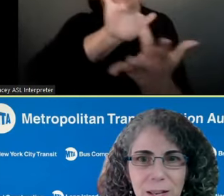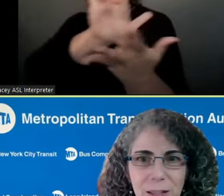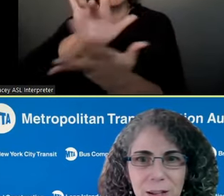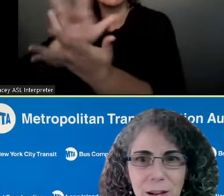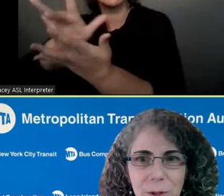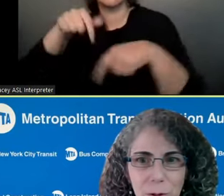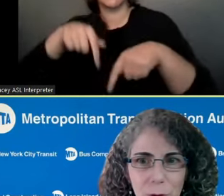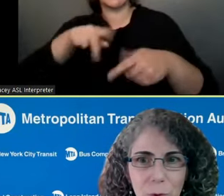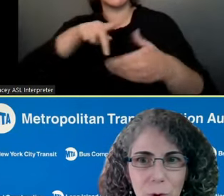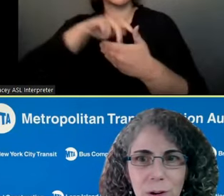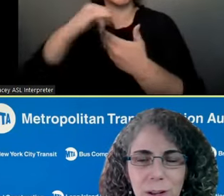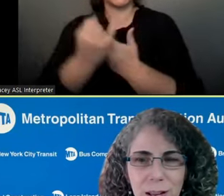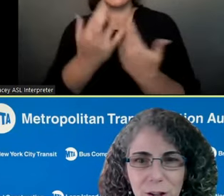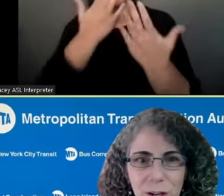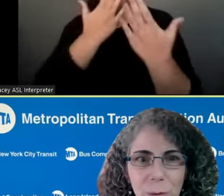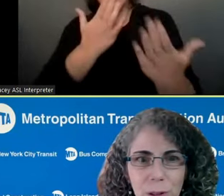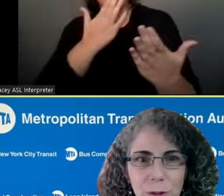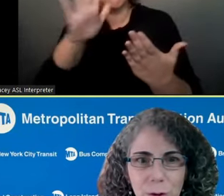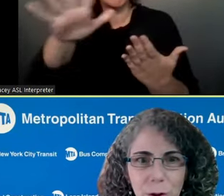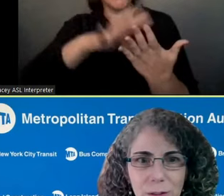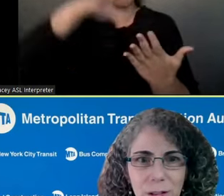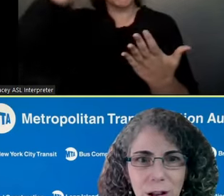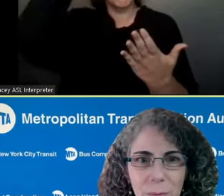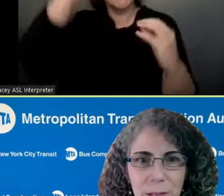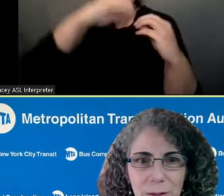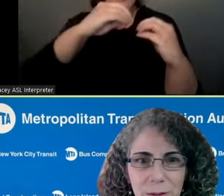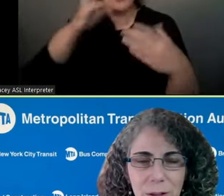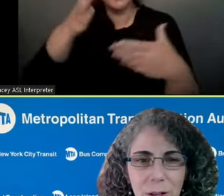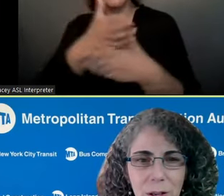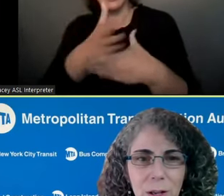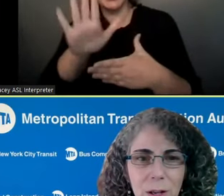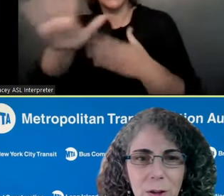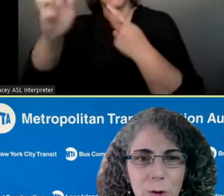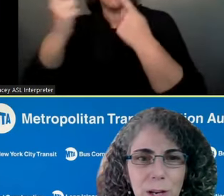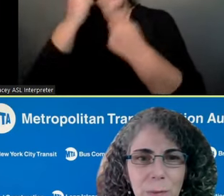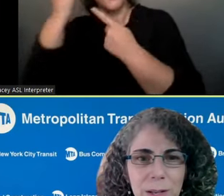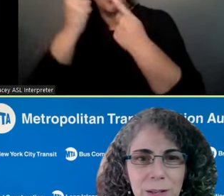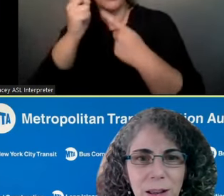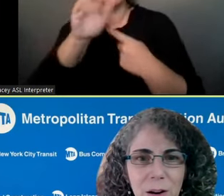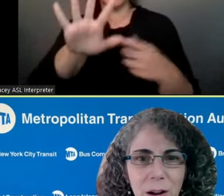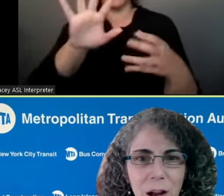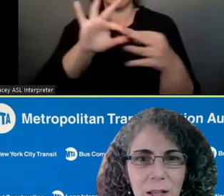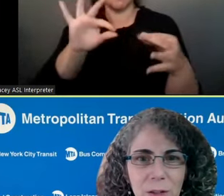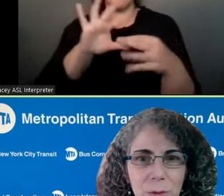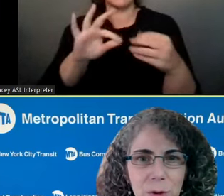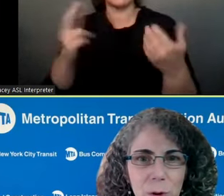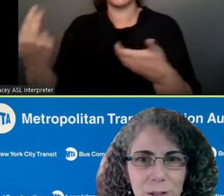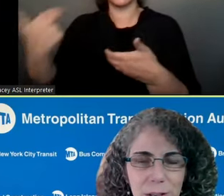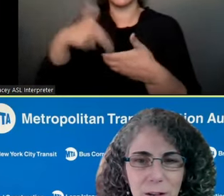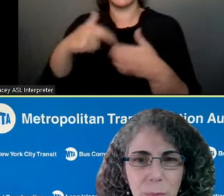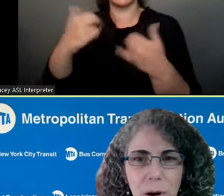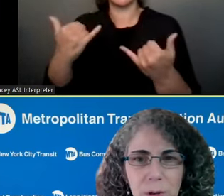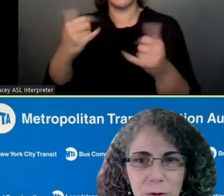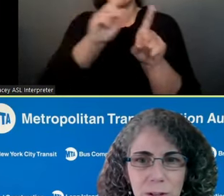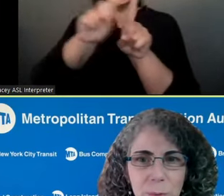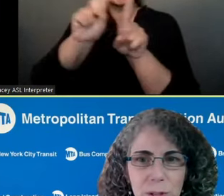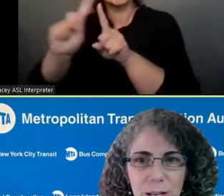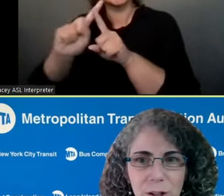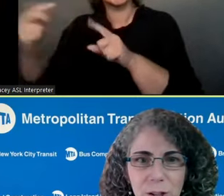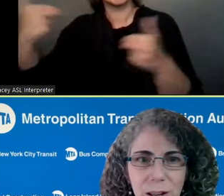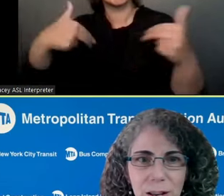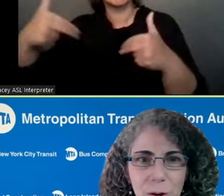you for taking the time to learn more and share with us your thoughts and comments. Joining me today are colleagues from New York State Department